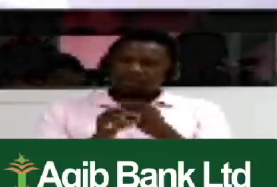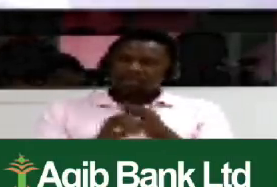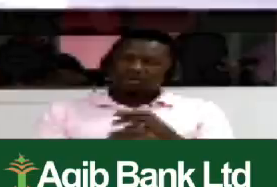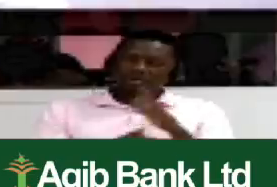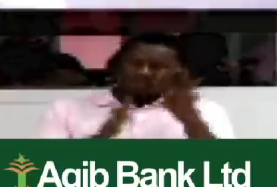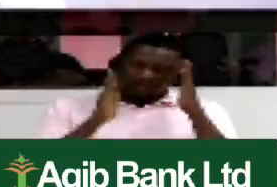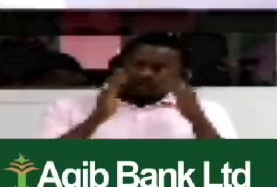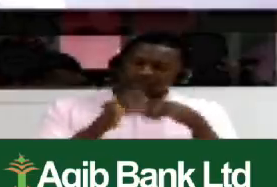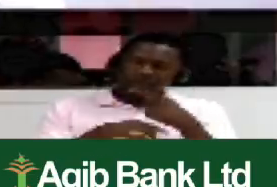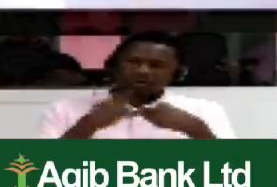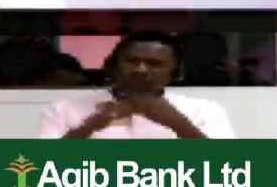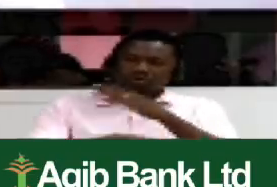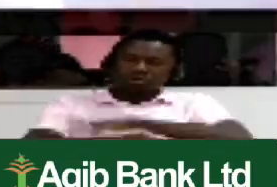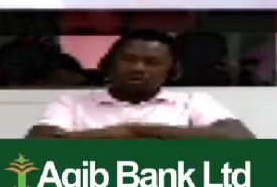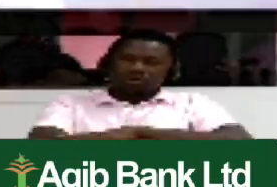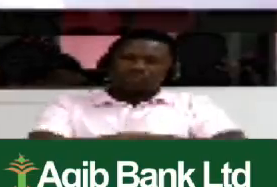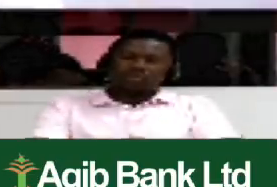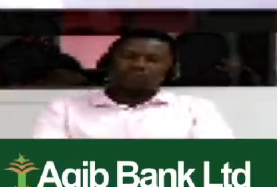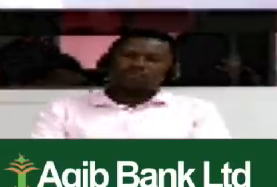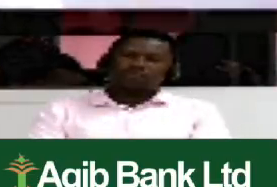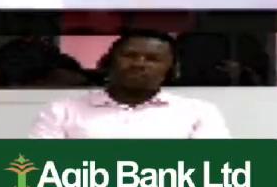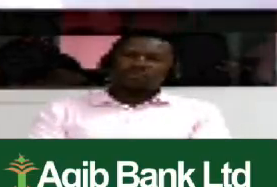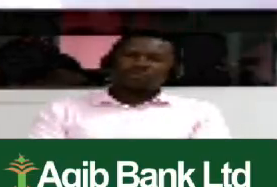I believe